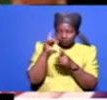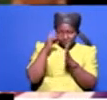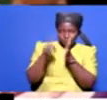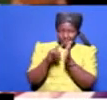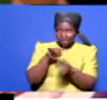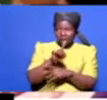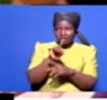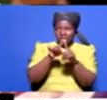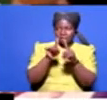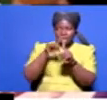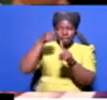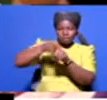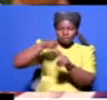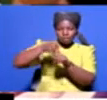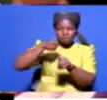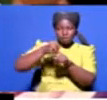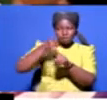African.